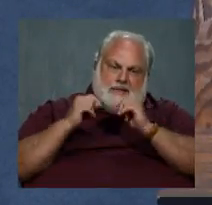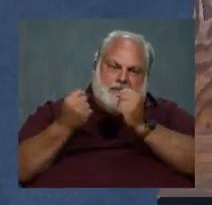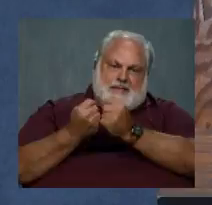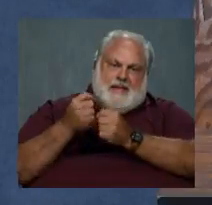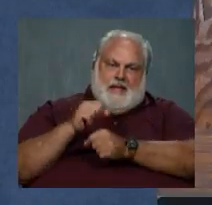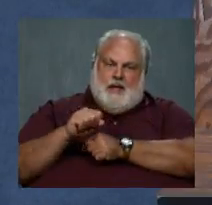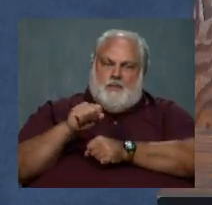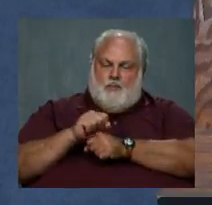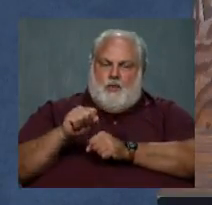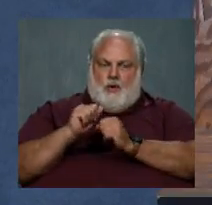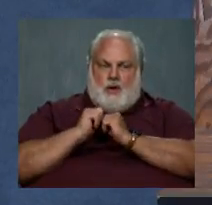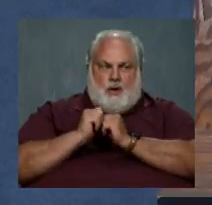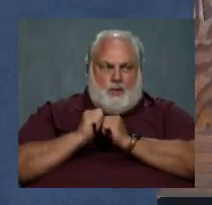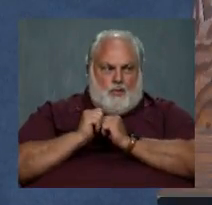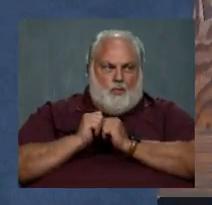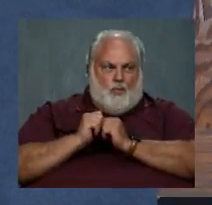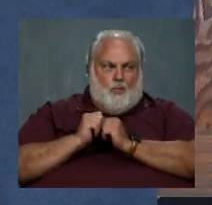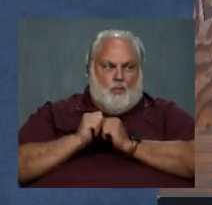some